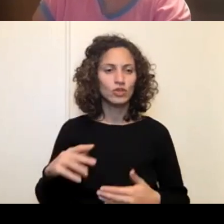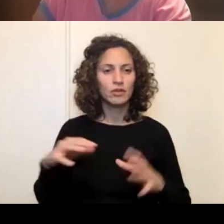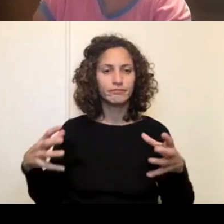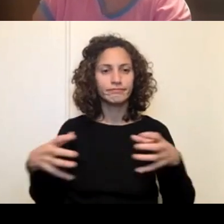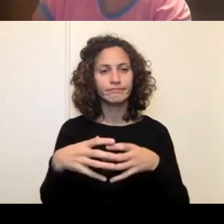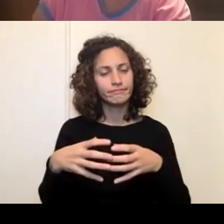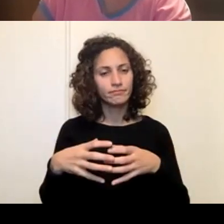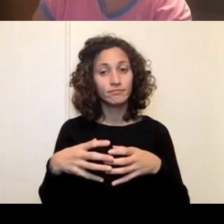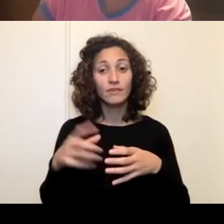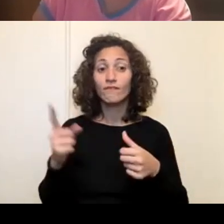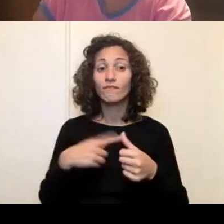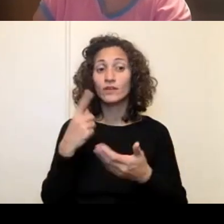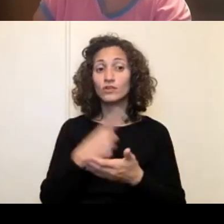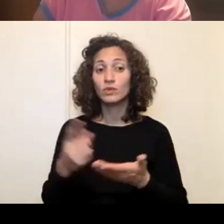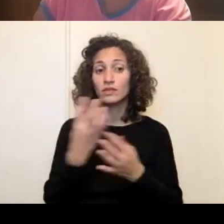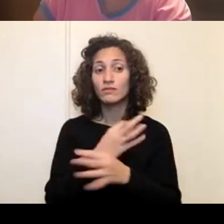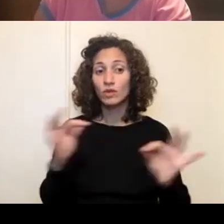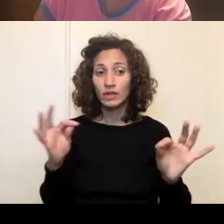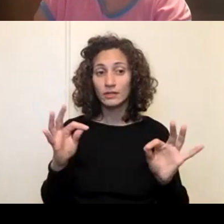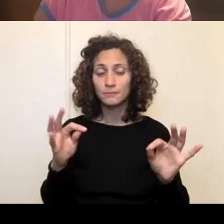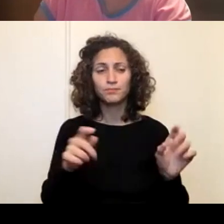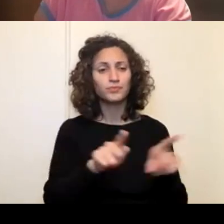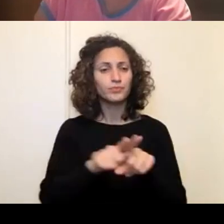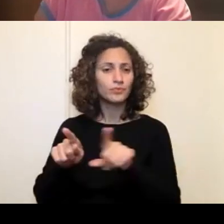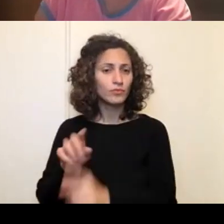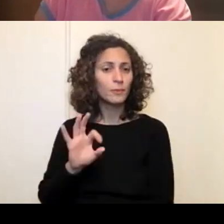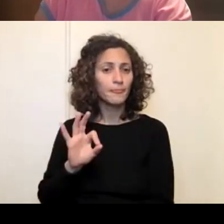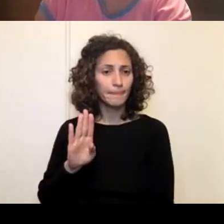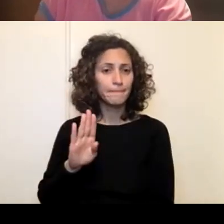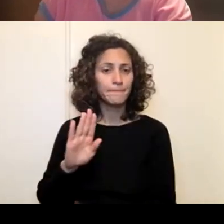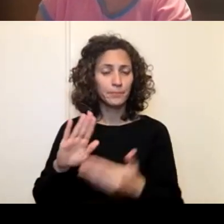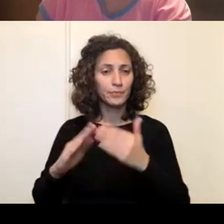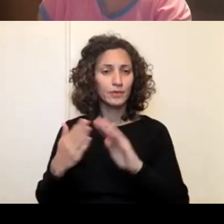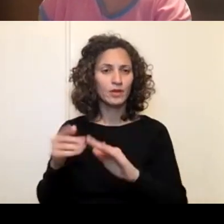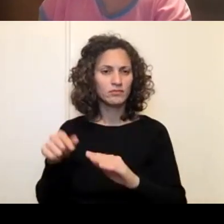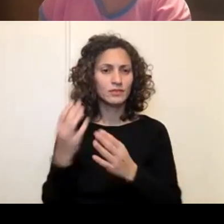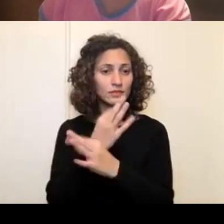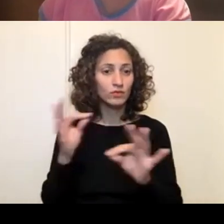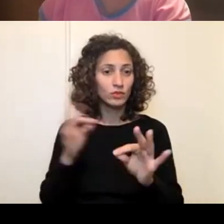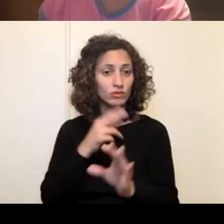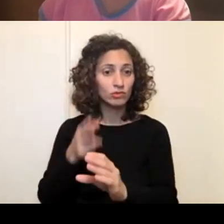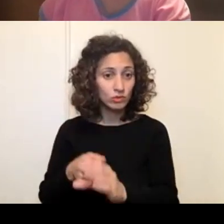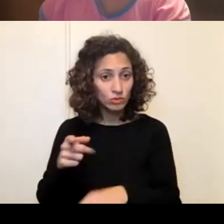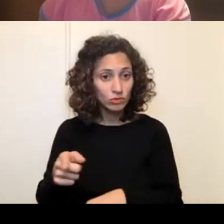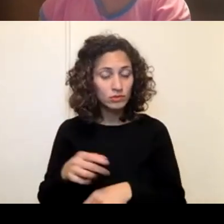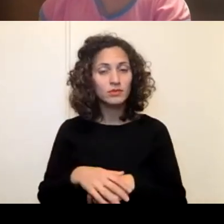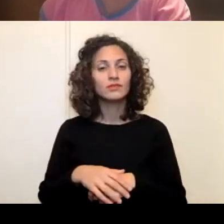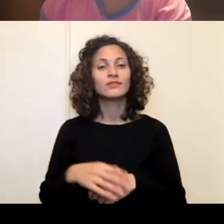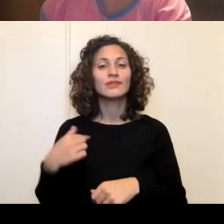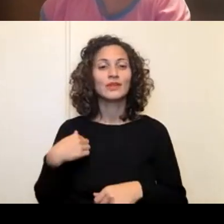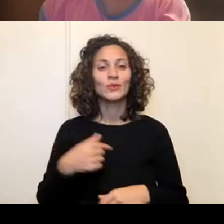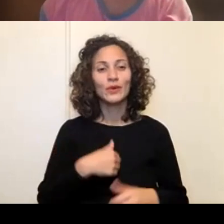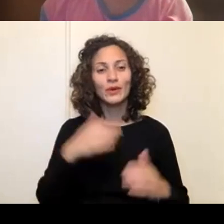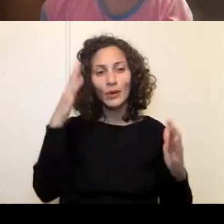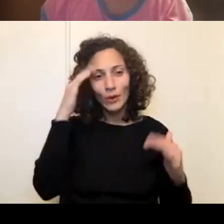there's our Facebook community that is free. And we hope to see you at our